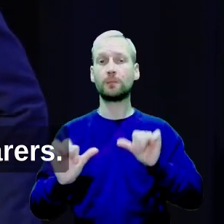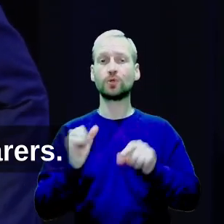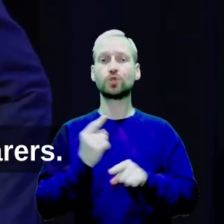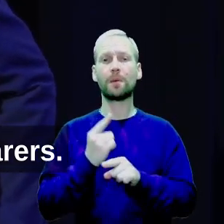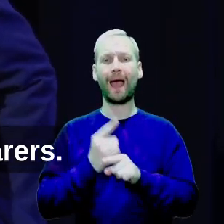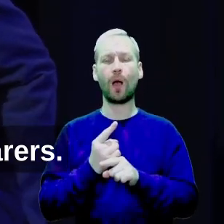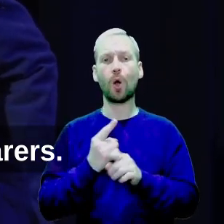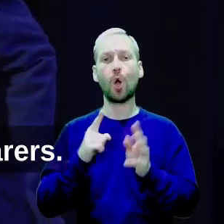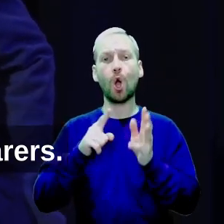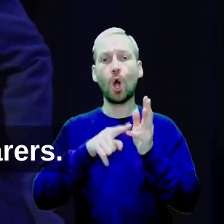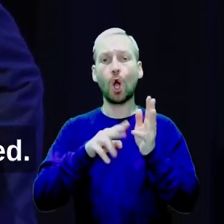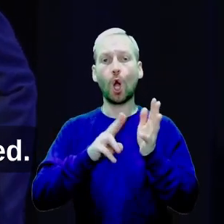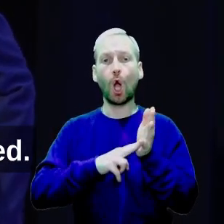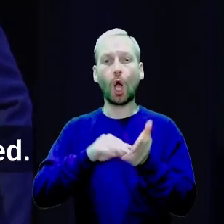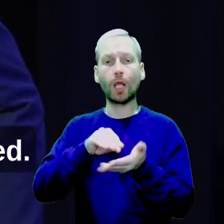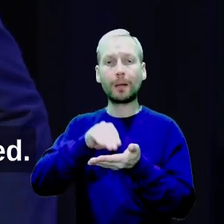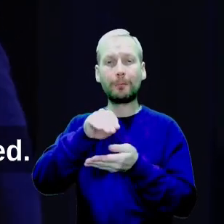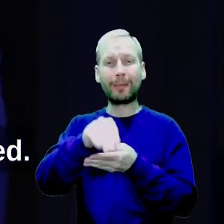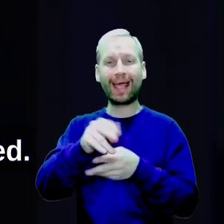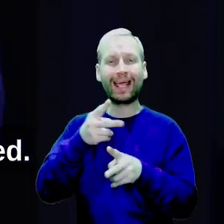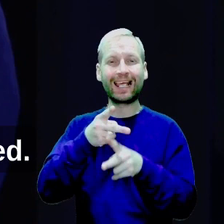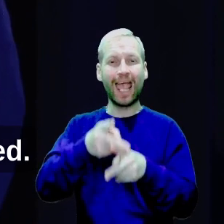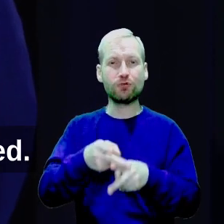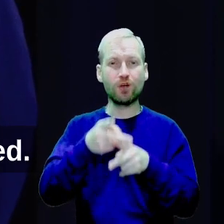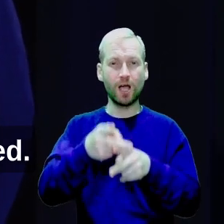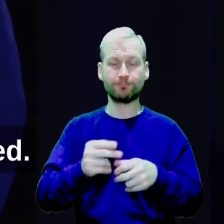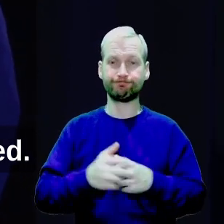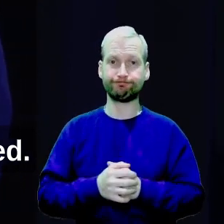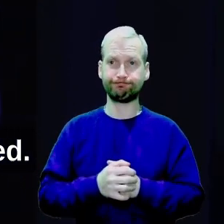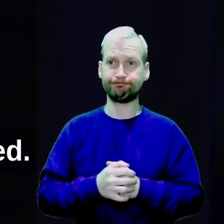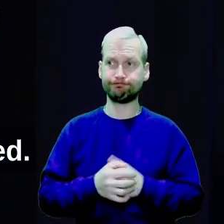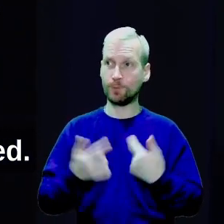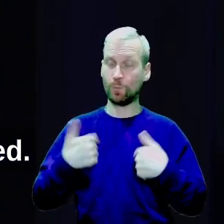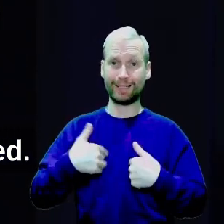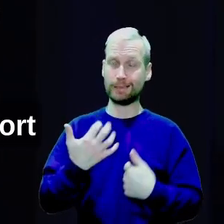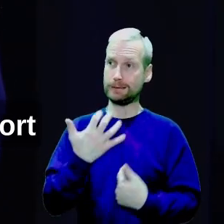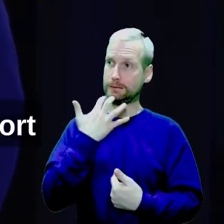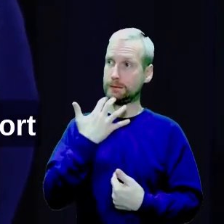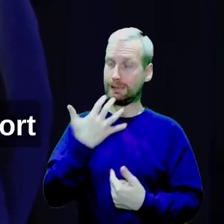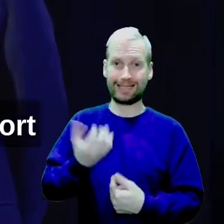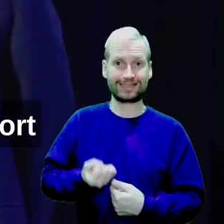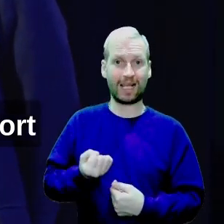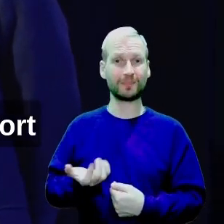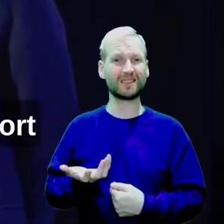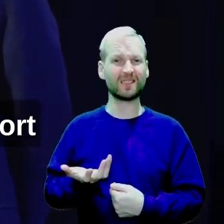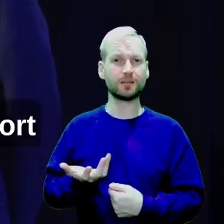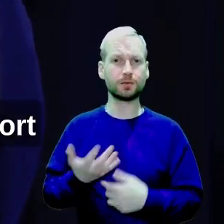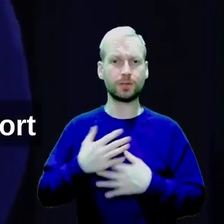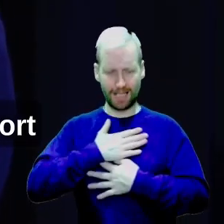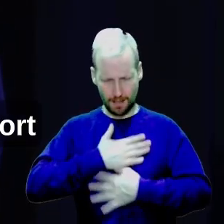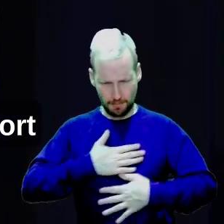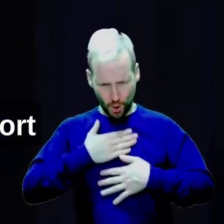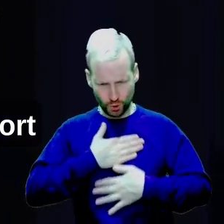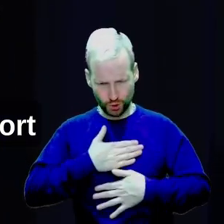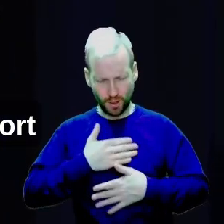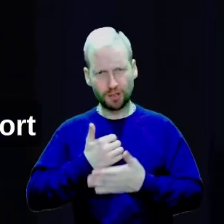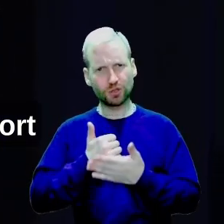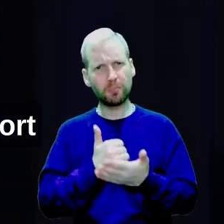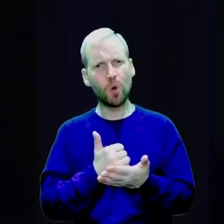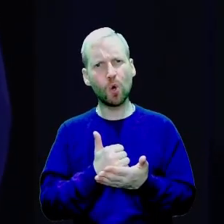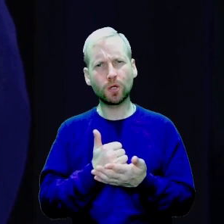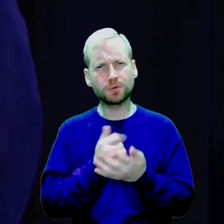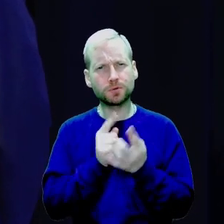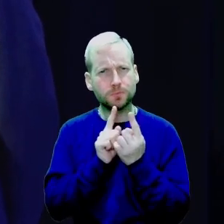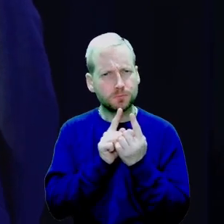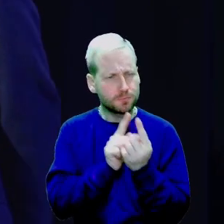of unpaid carers. It's something that none of us can take for granted. The emotional support, the close emotional support,